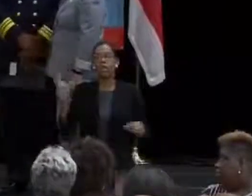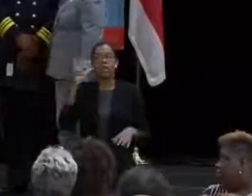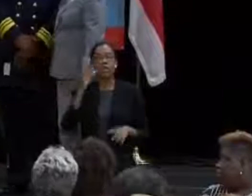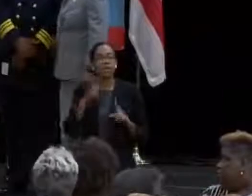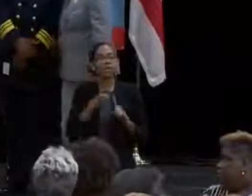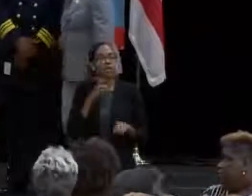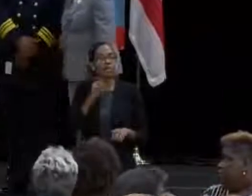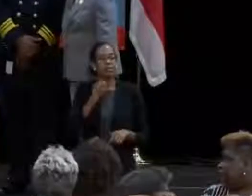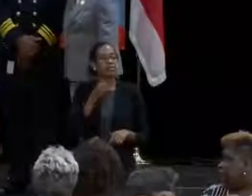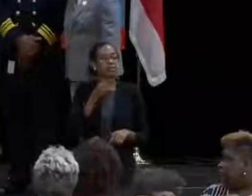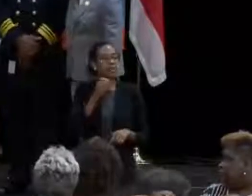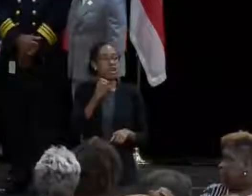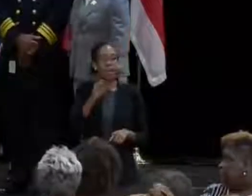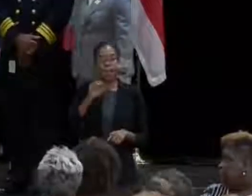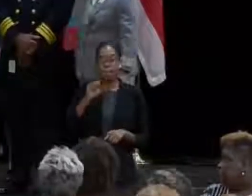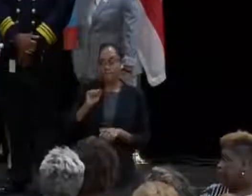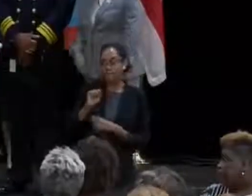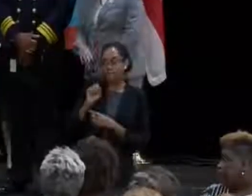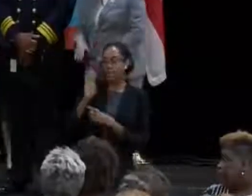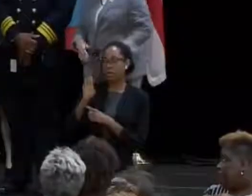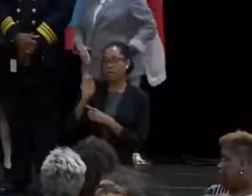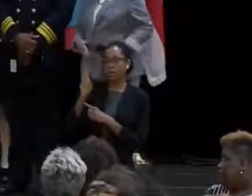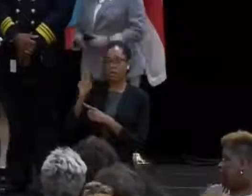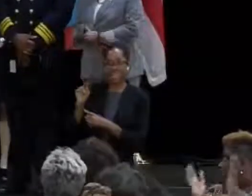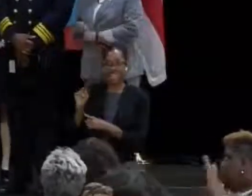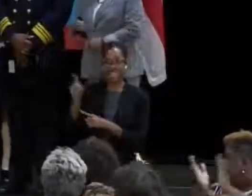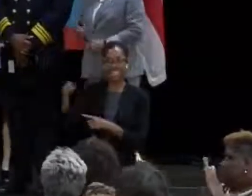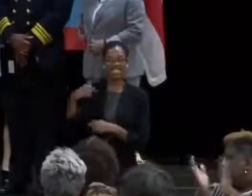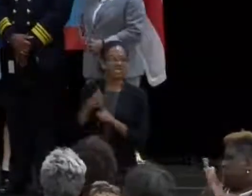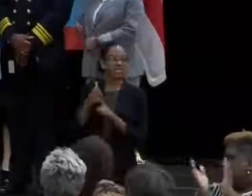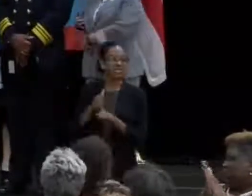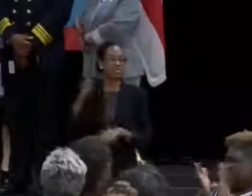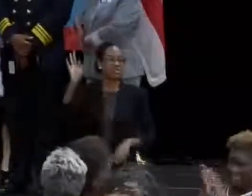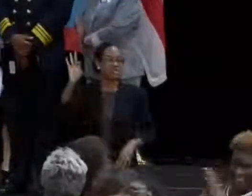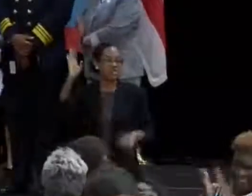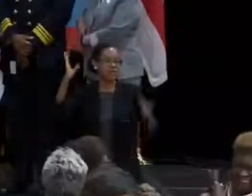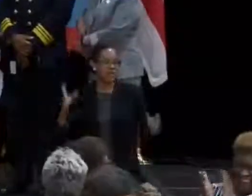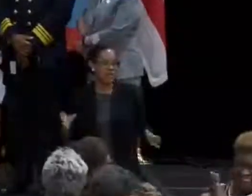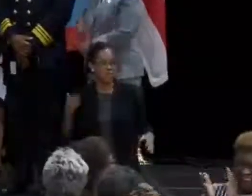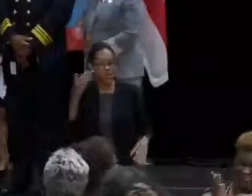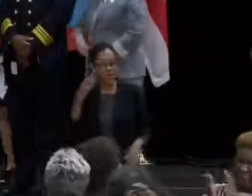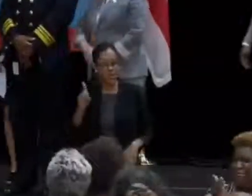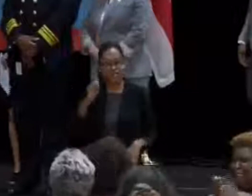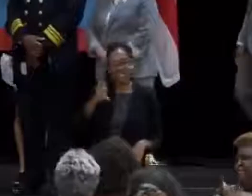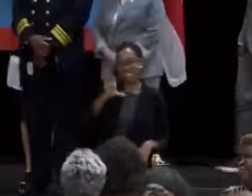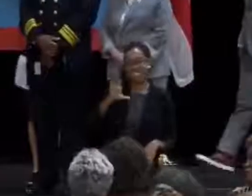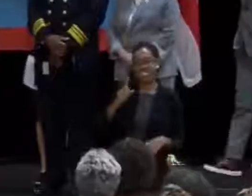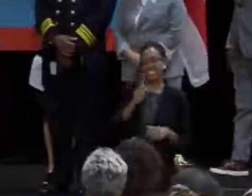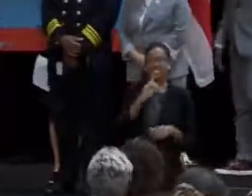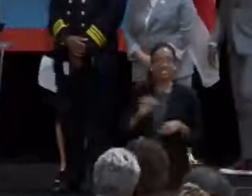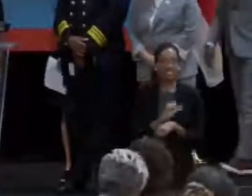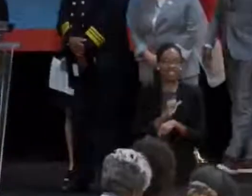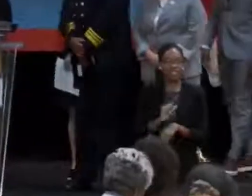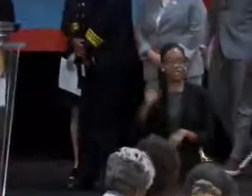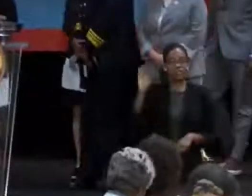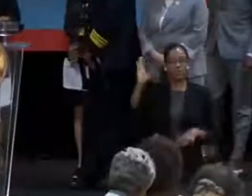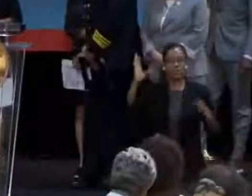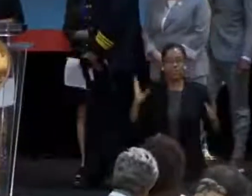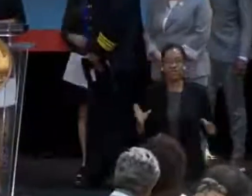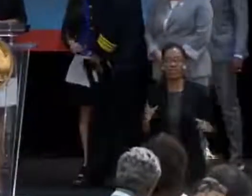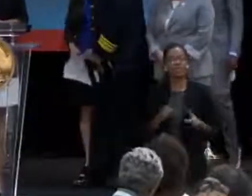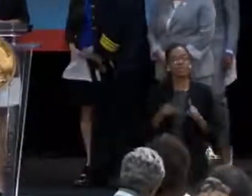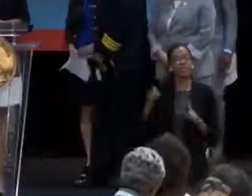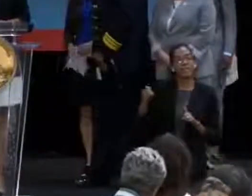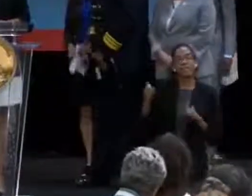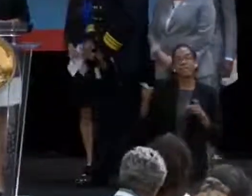Thomas Bowen, who is the district's preacher. I bet you didn't know we had a preacher. But Thomas is the director of the Mayor's Office of